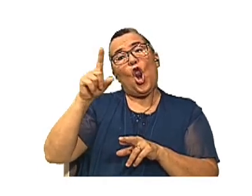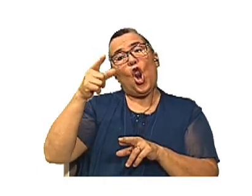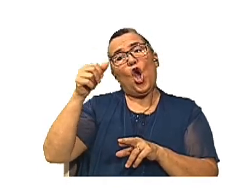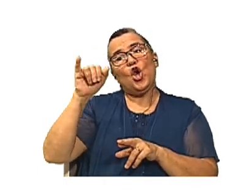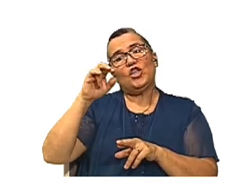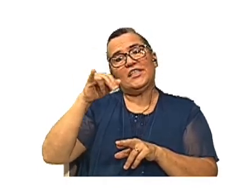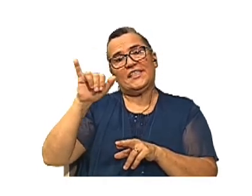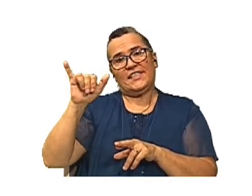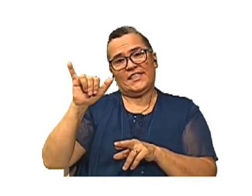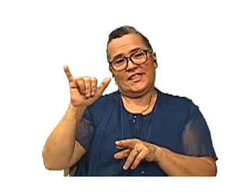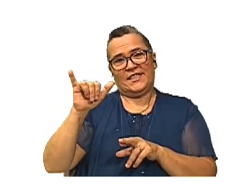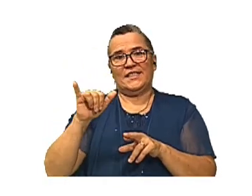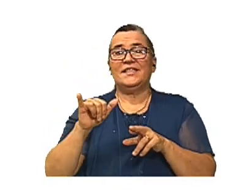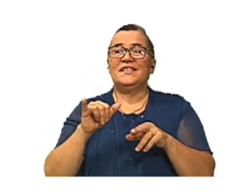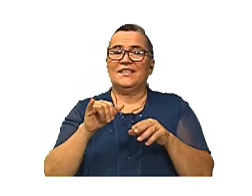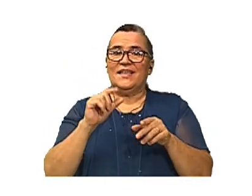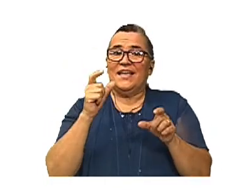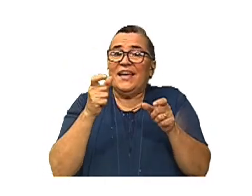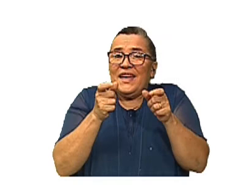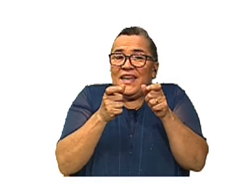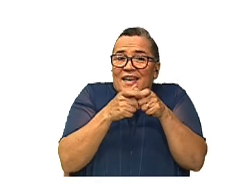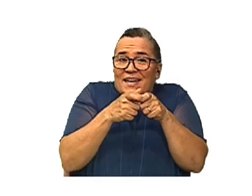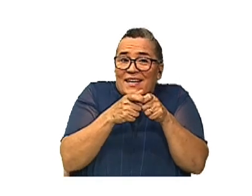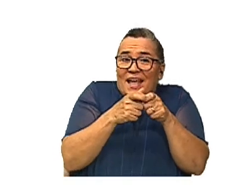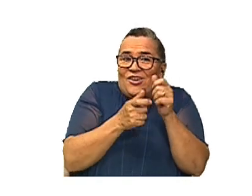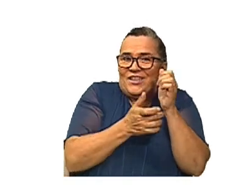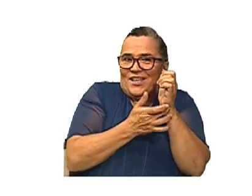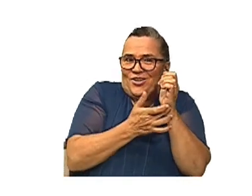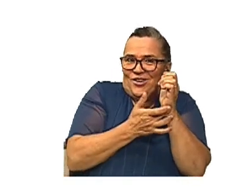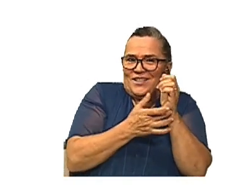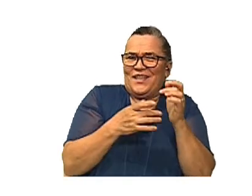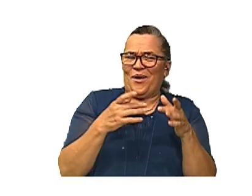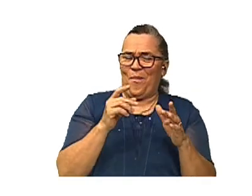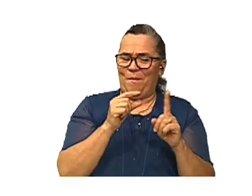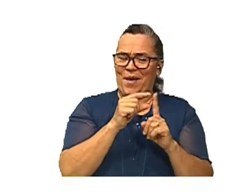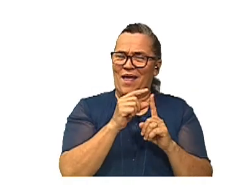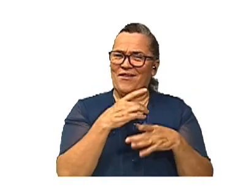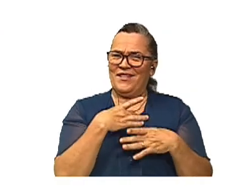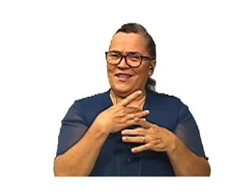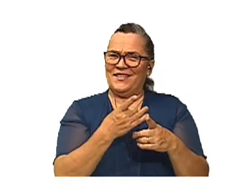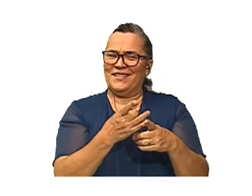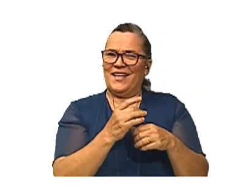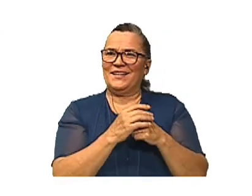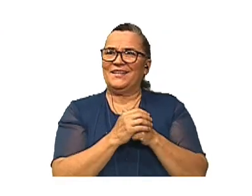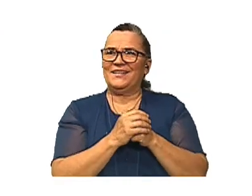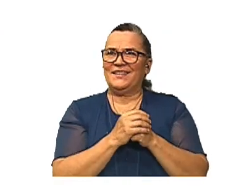Nanotechnology. Interesting word, right? Let's go to the next.